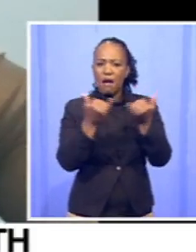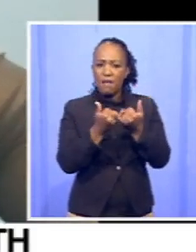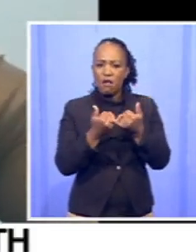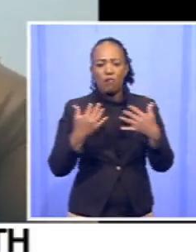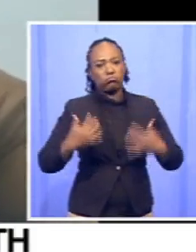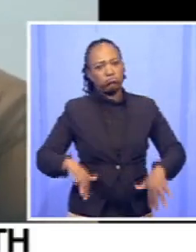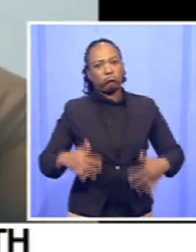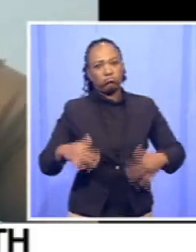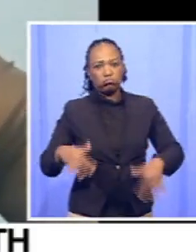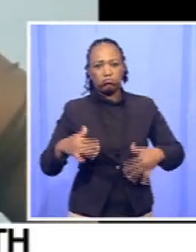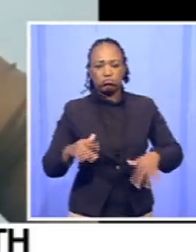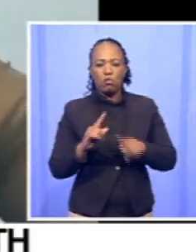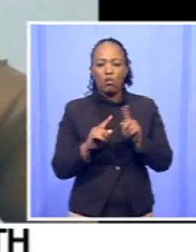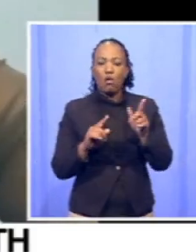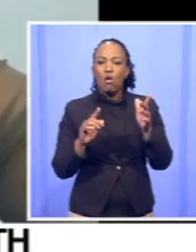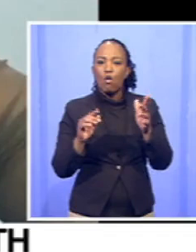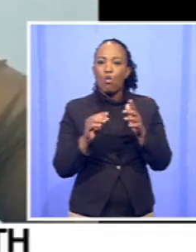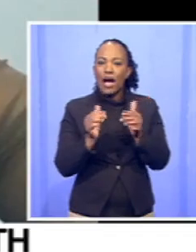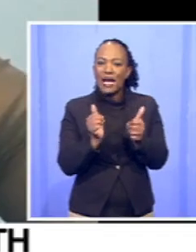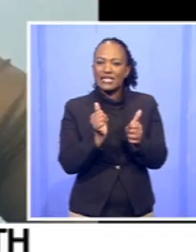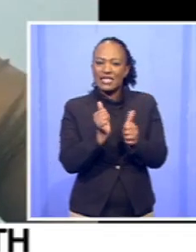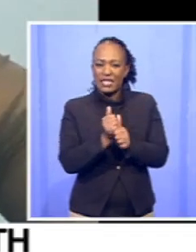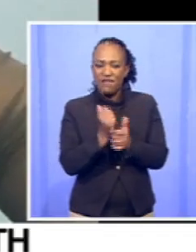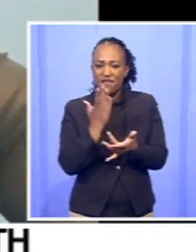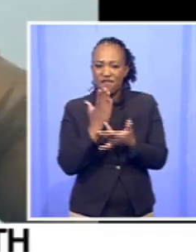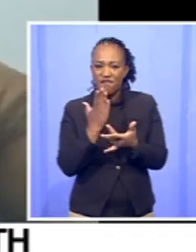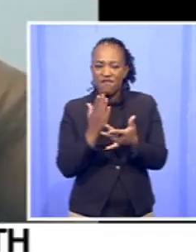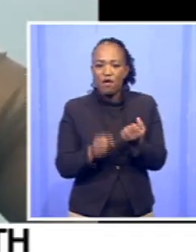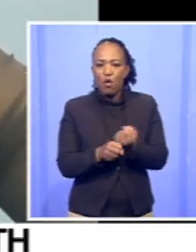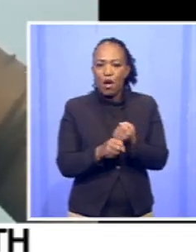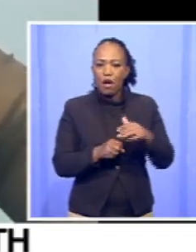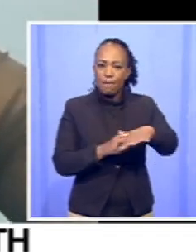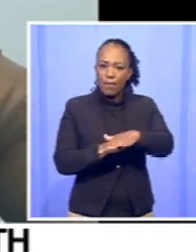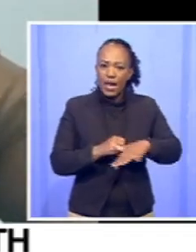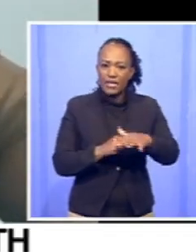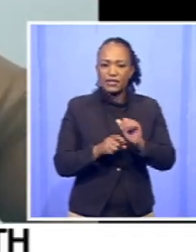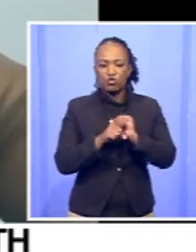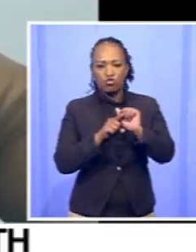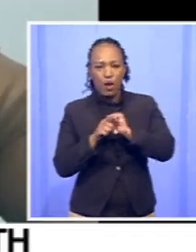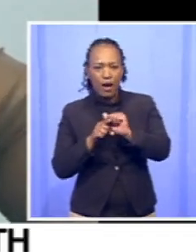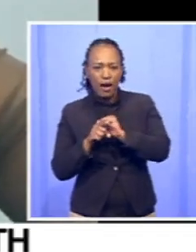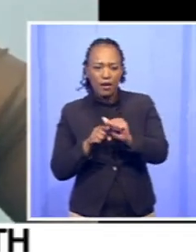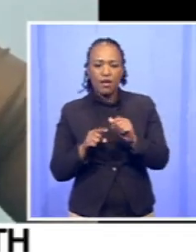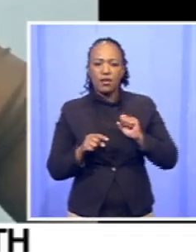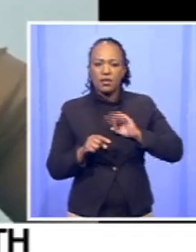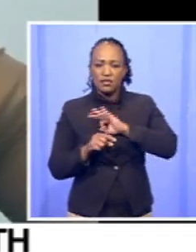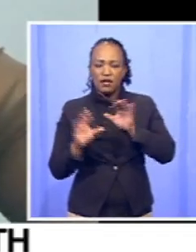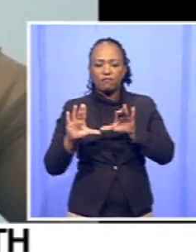headway through bringing assistive technologies into the workplace, in training their employers how to deal